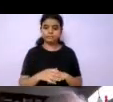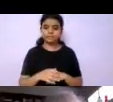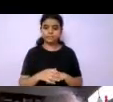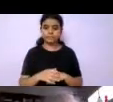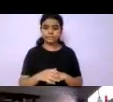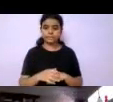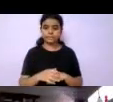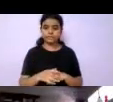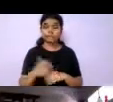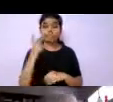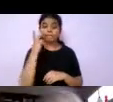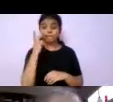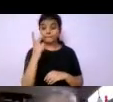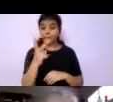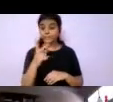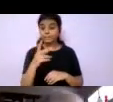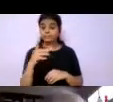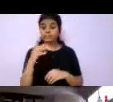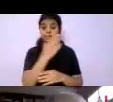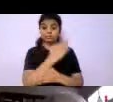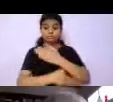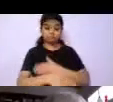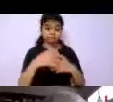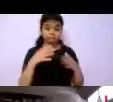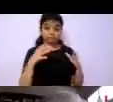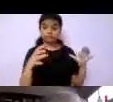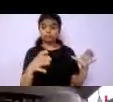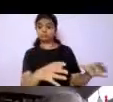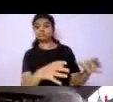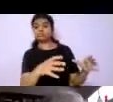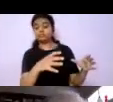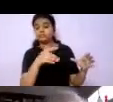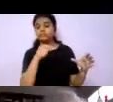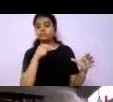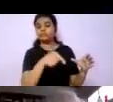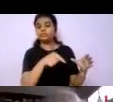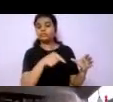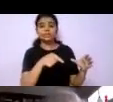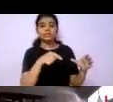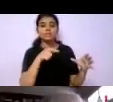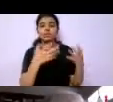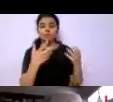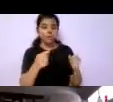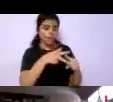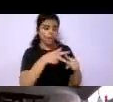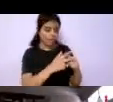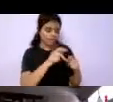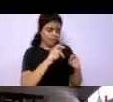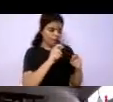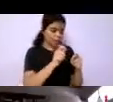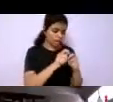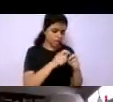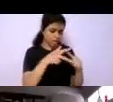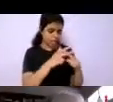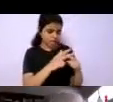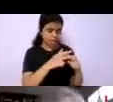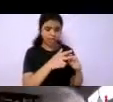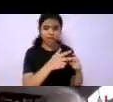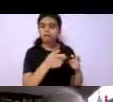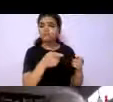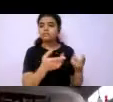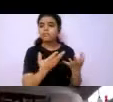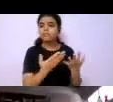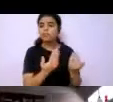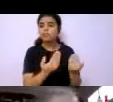This disabled body requires fixing to restore normalcy to typicality to whatever extent